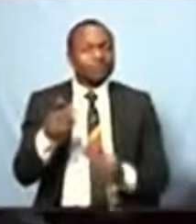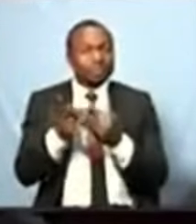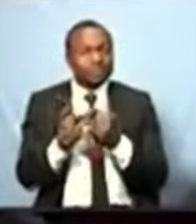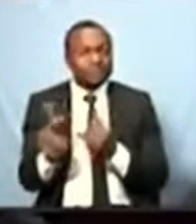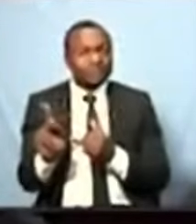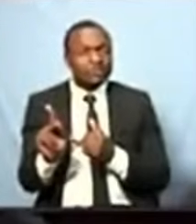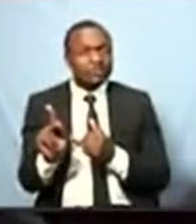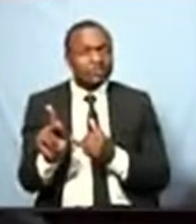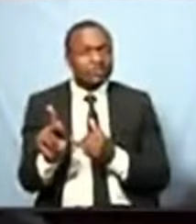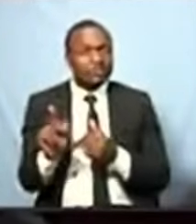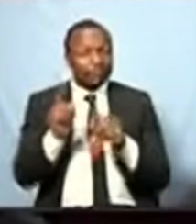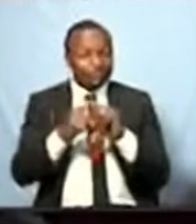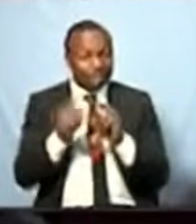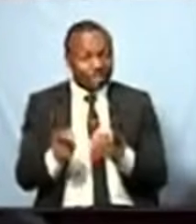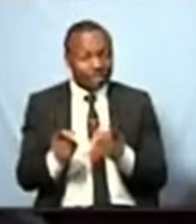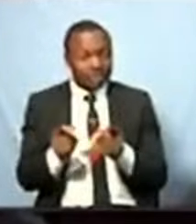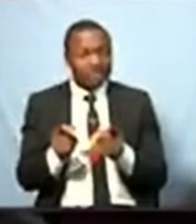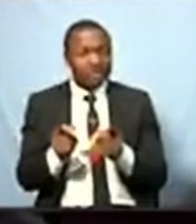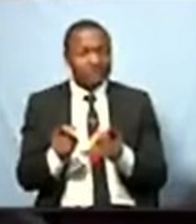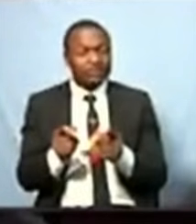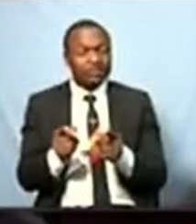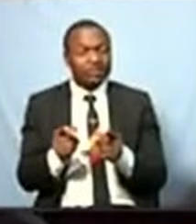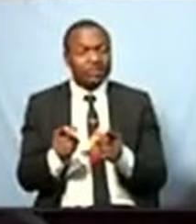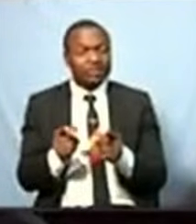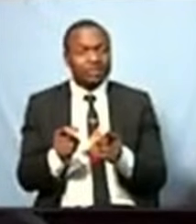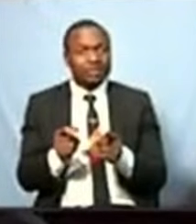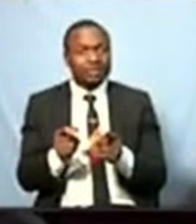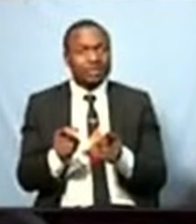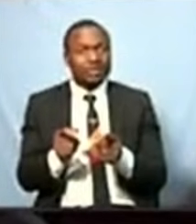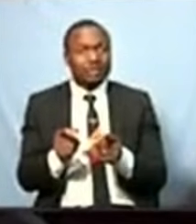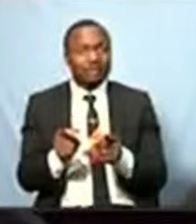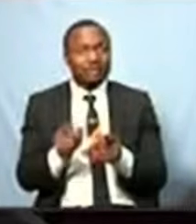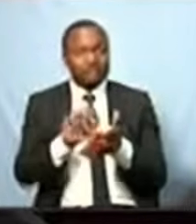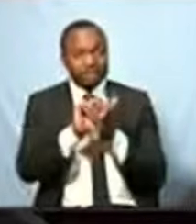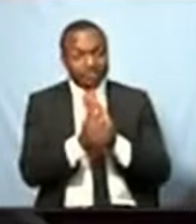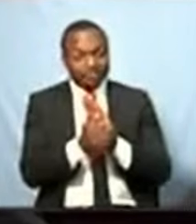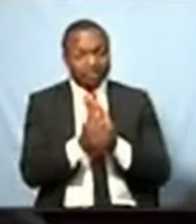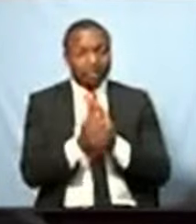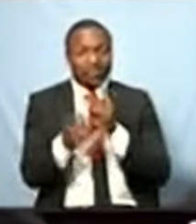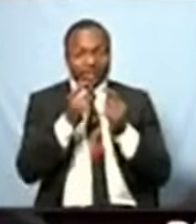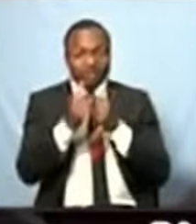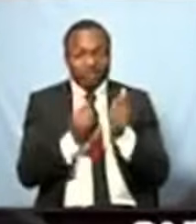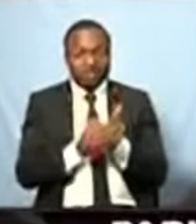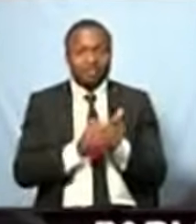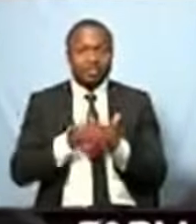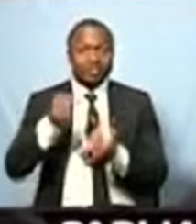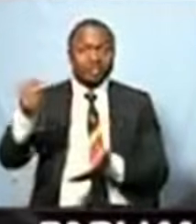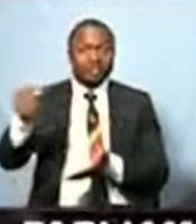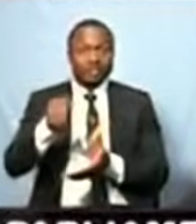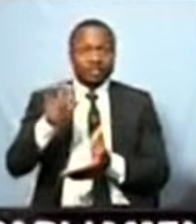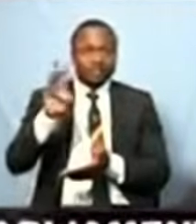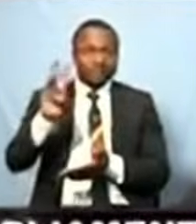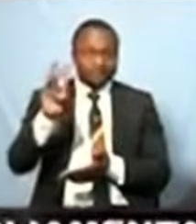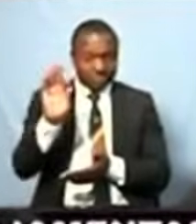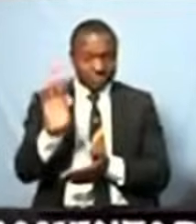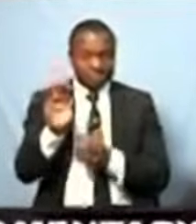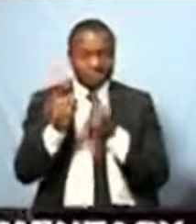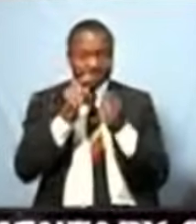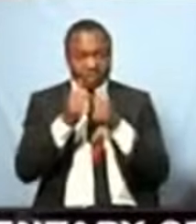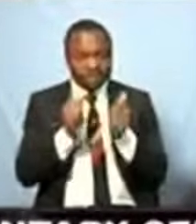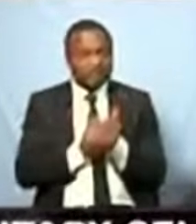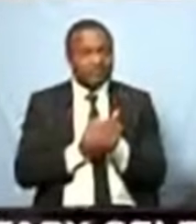of, but when it comes to an article talking on the nomination, I think it's 69, which is talking